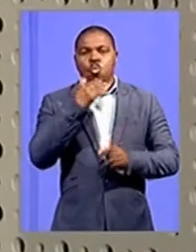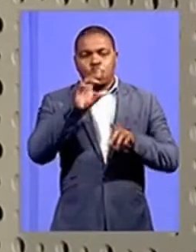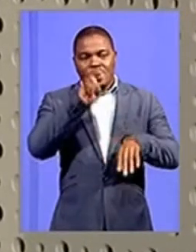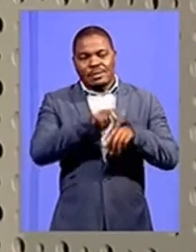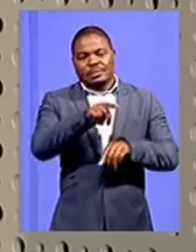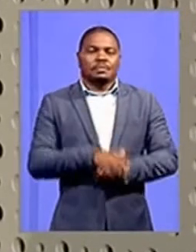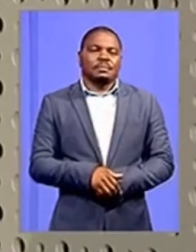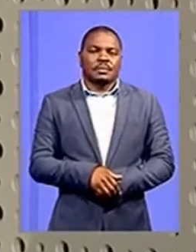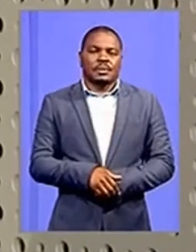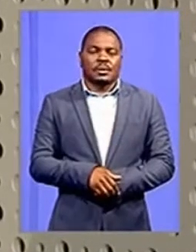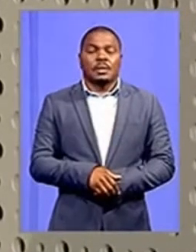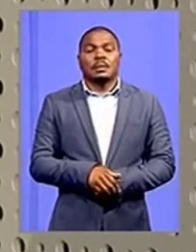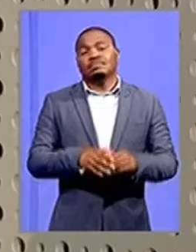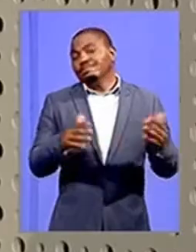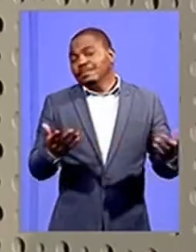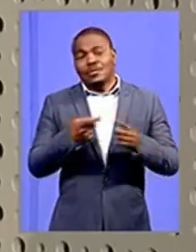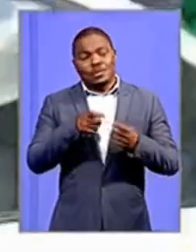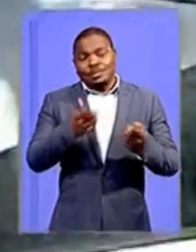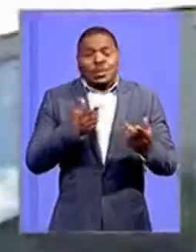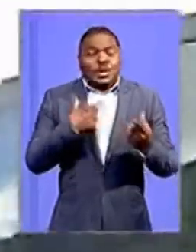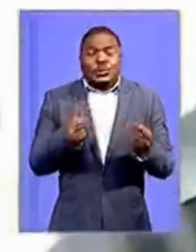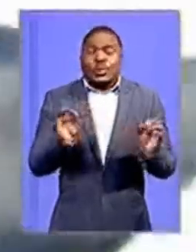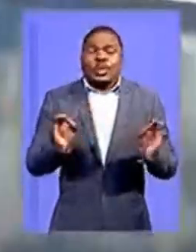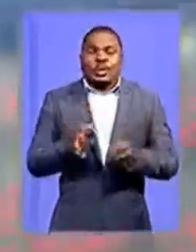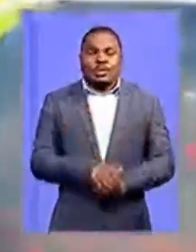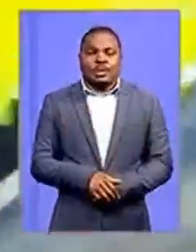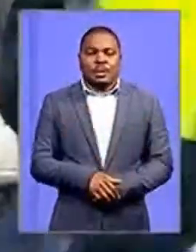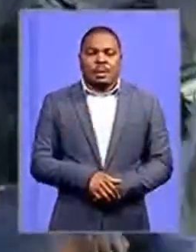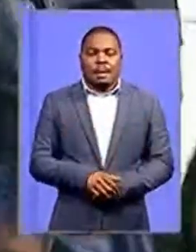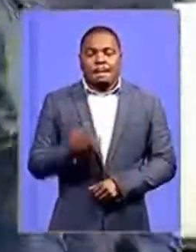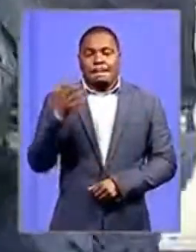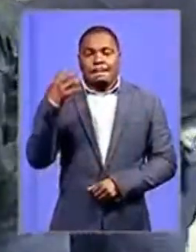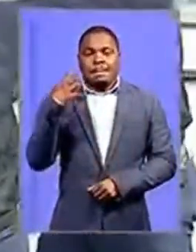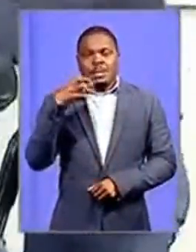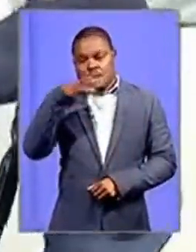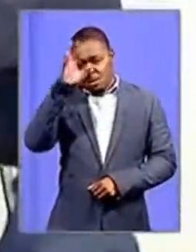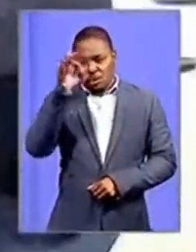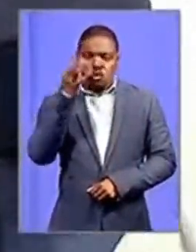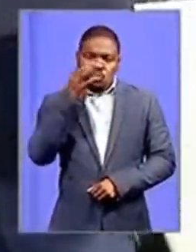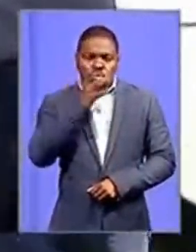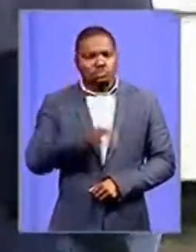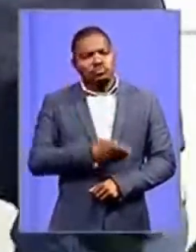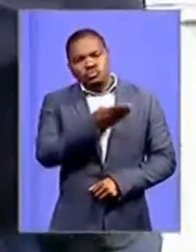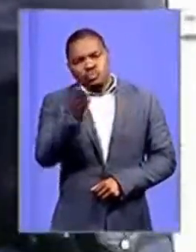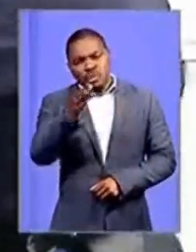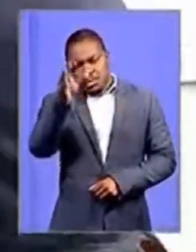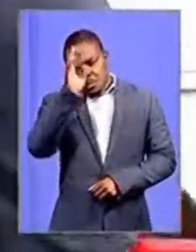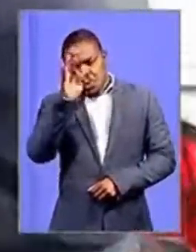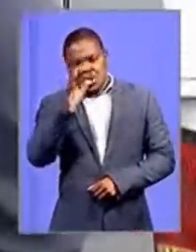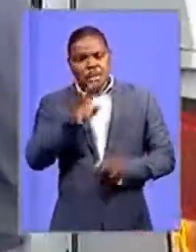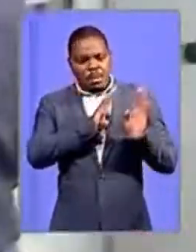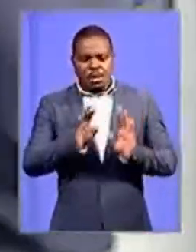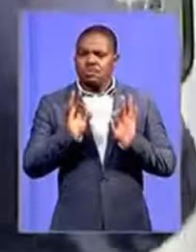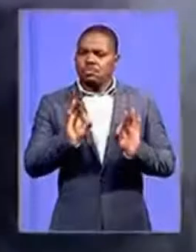information. More than that, there's nothing that we can do. Go le bjalo tona ya maphodisa o retile ka mo maphodisa e tshwereng ka gona ga e sa